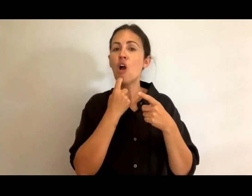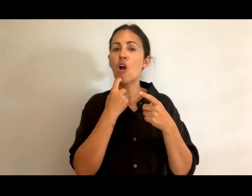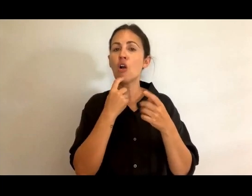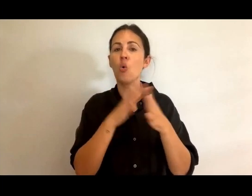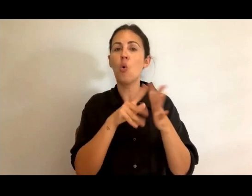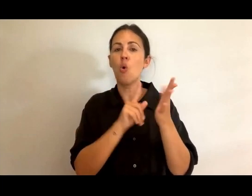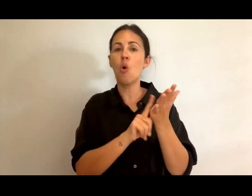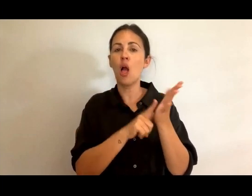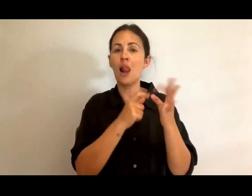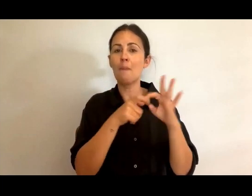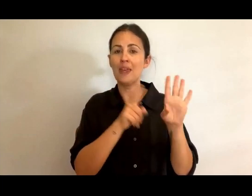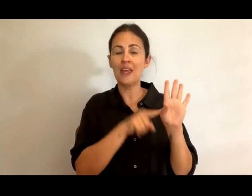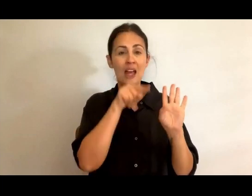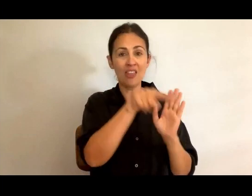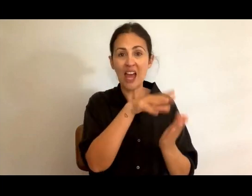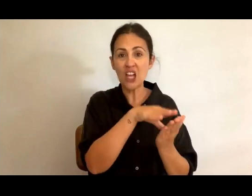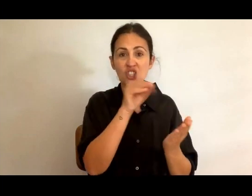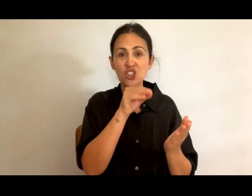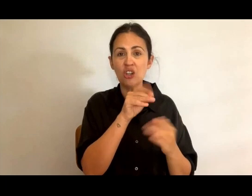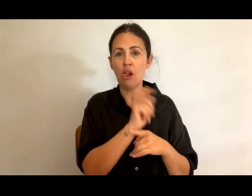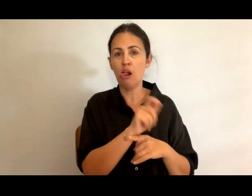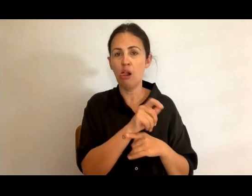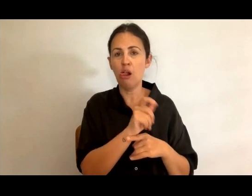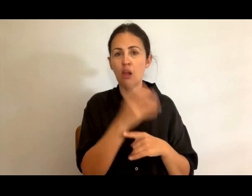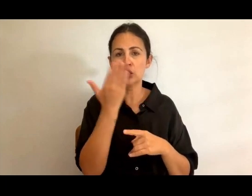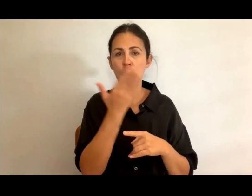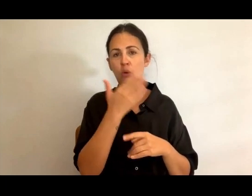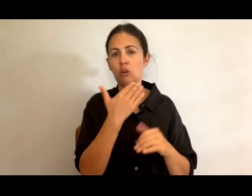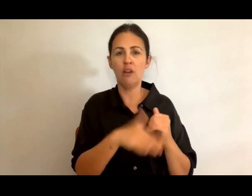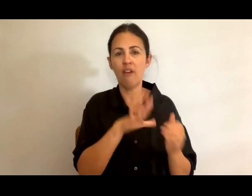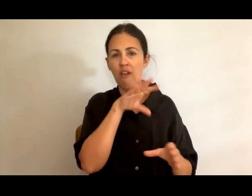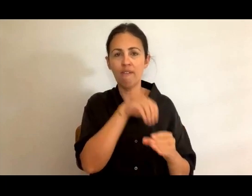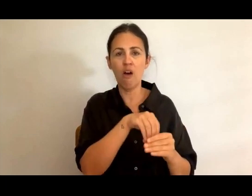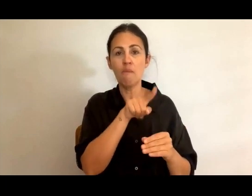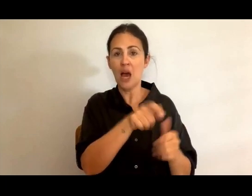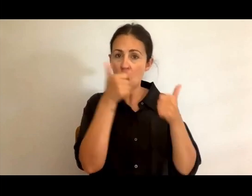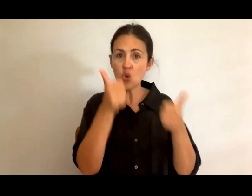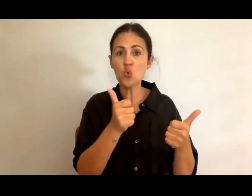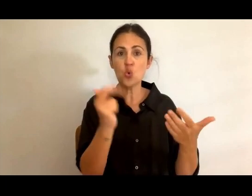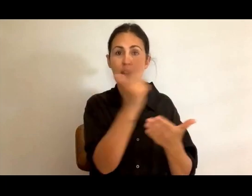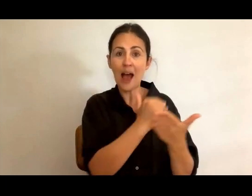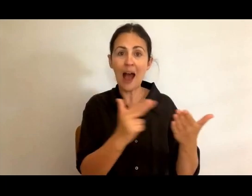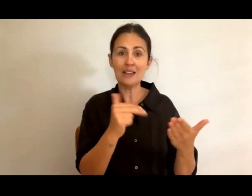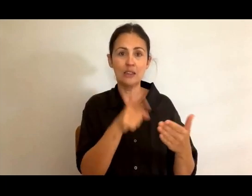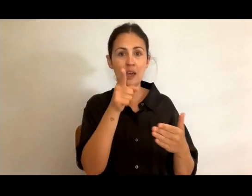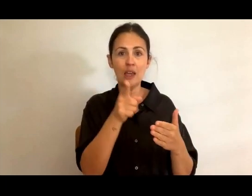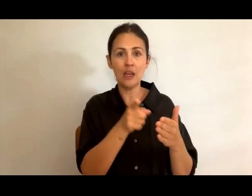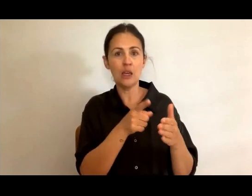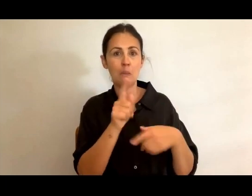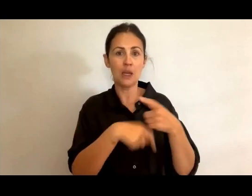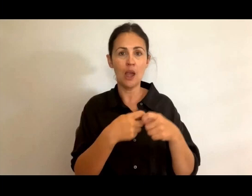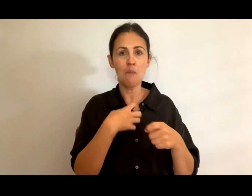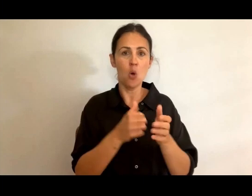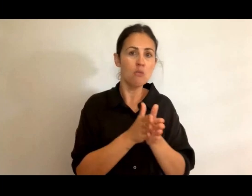to the classes, but also very good at graffiti work. And it was quite empowering for him. He ended up doing headings for other groups as